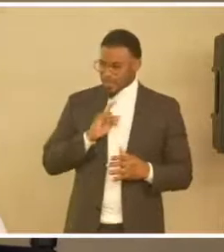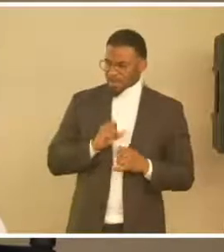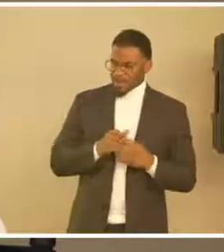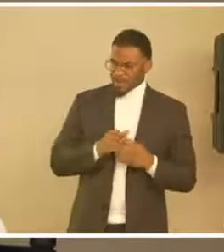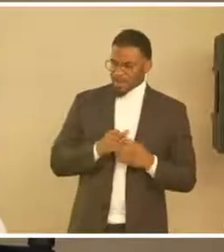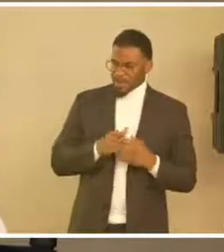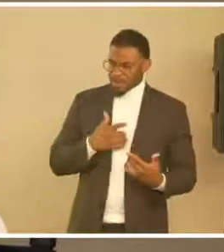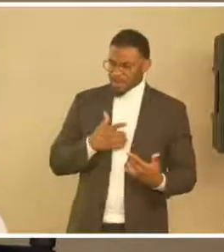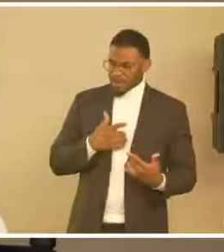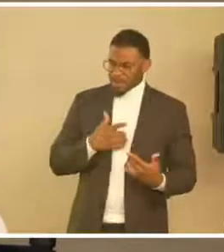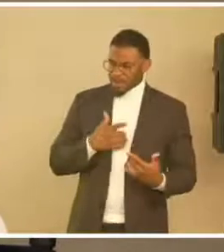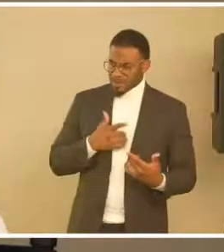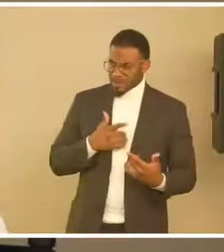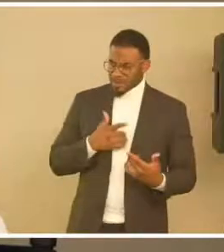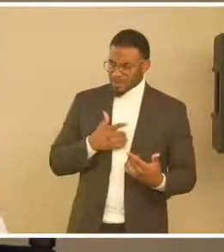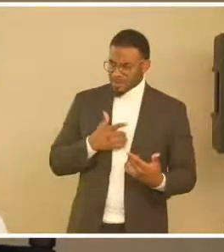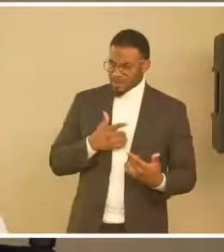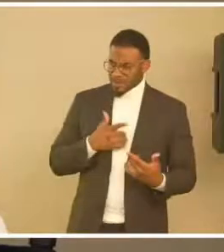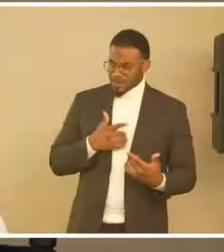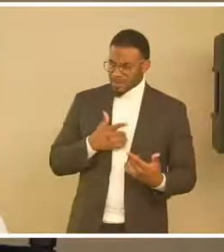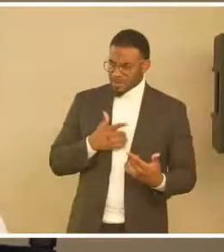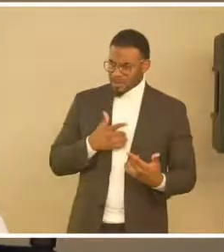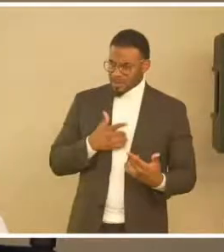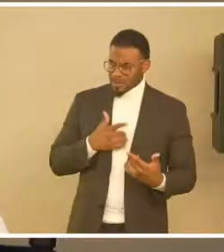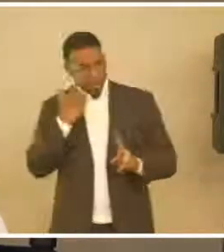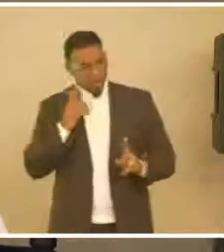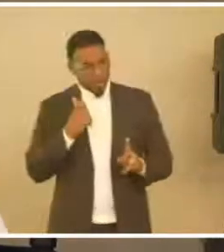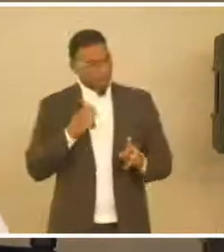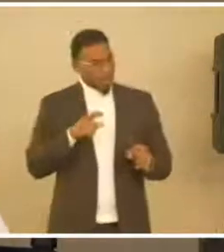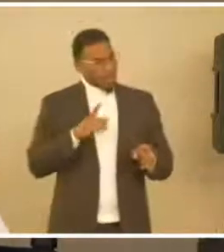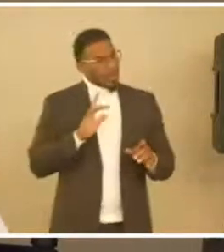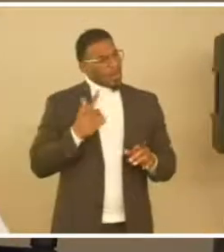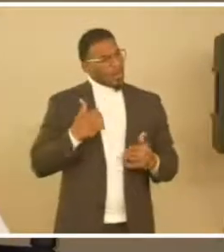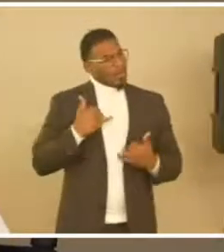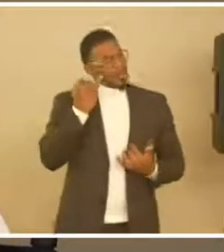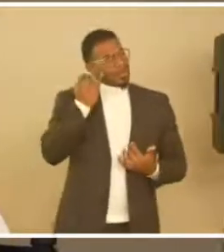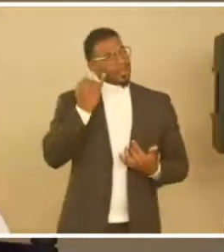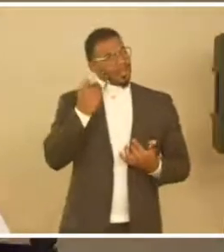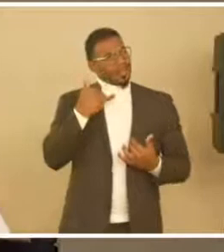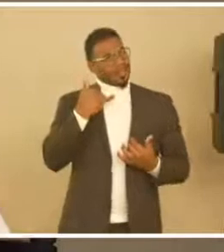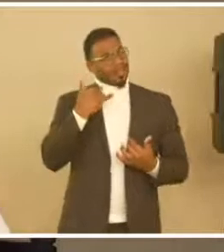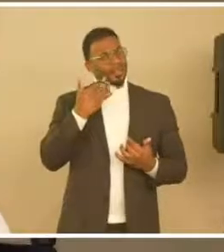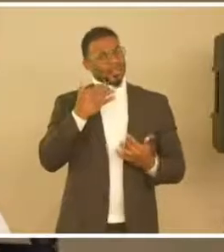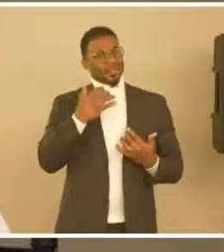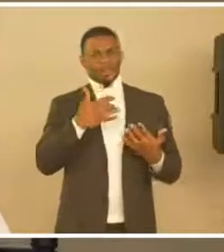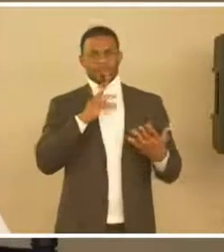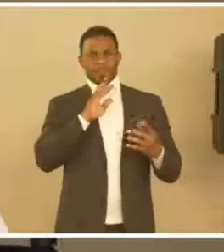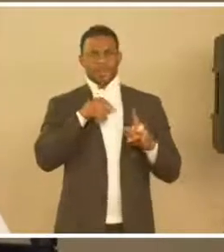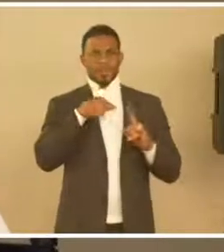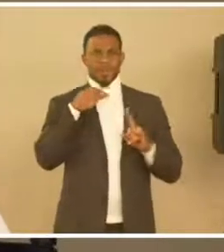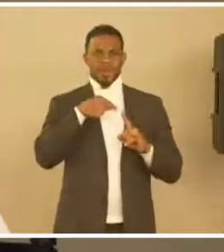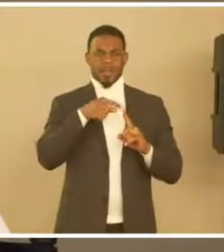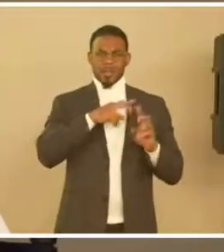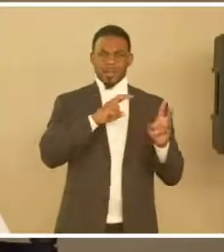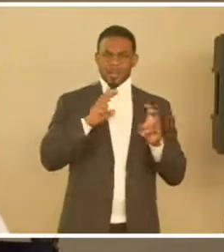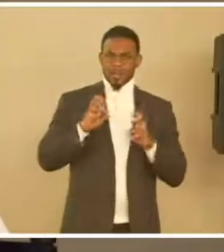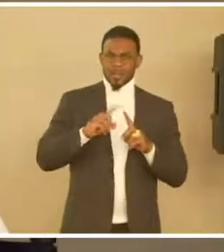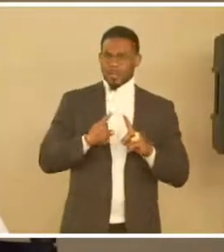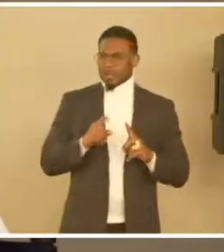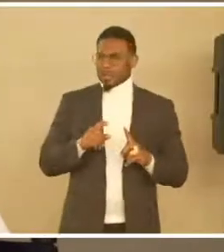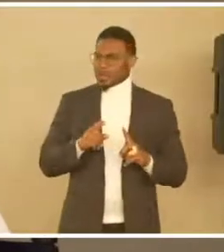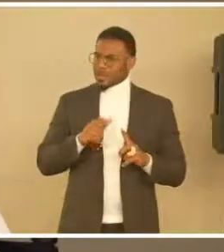really interesting conversations while making the documentary, because like you always have this idea in France of speaking about the issues,